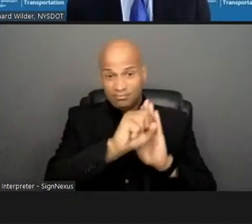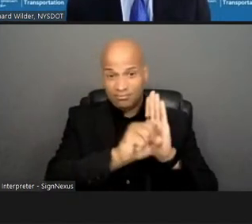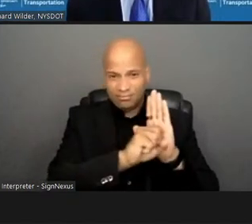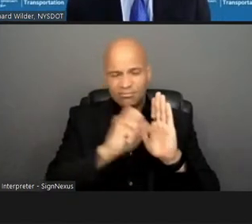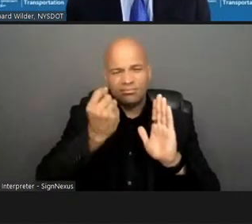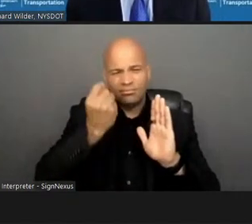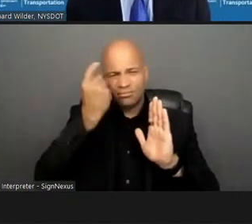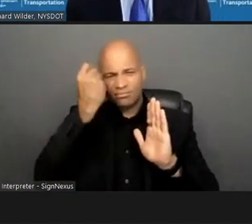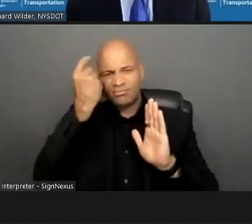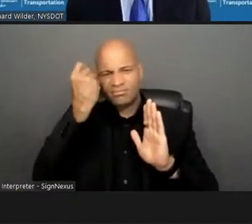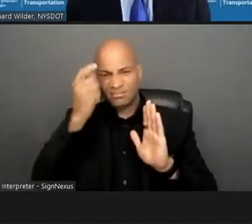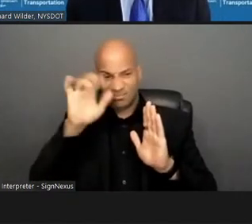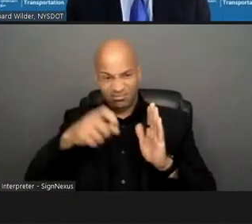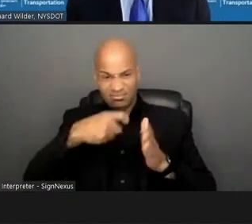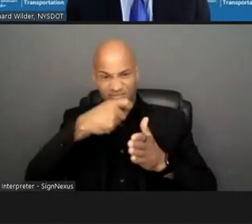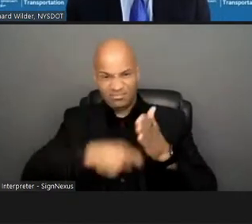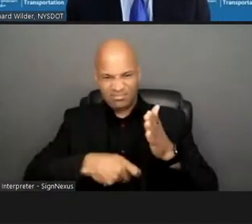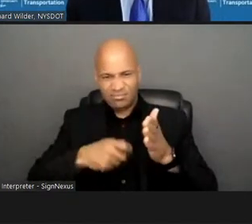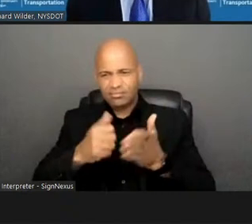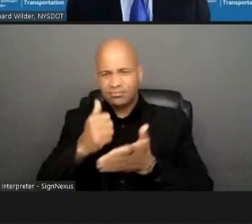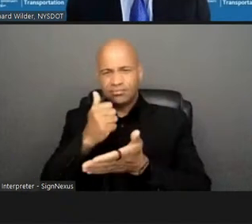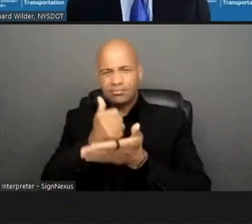personas companies